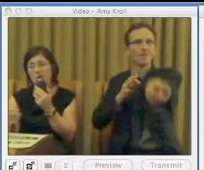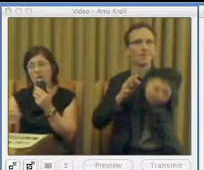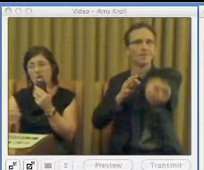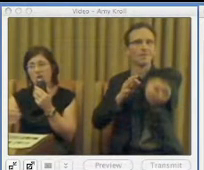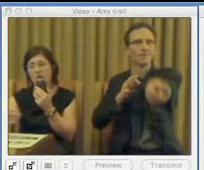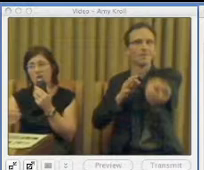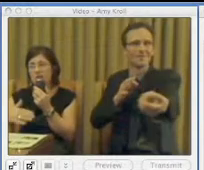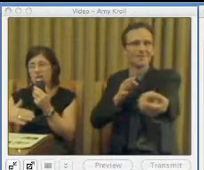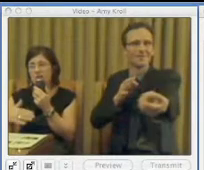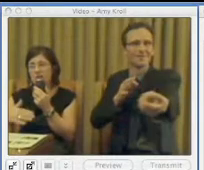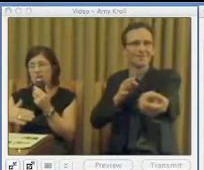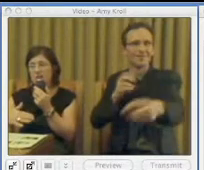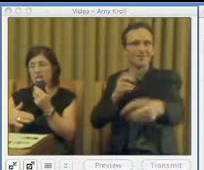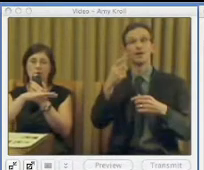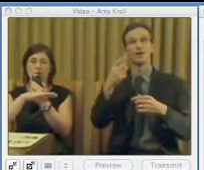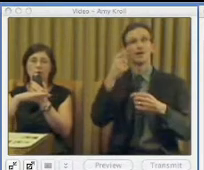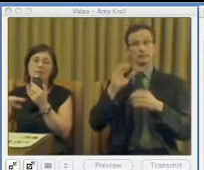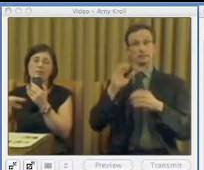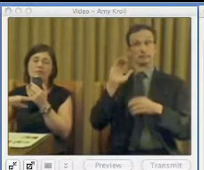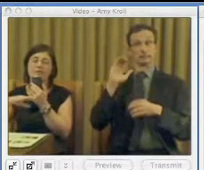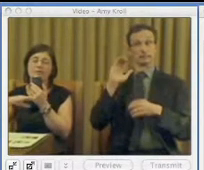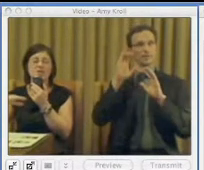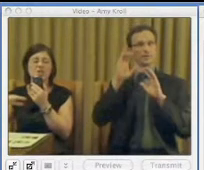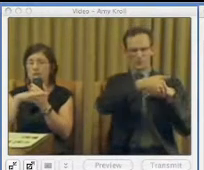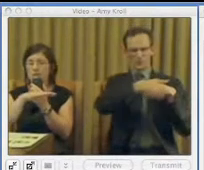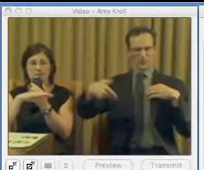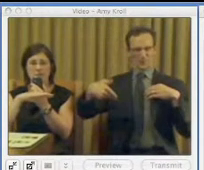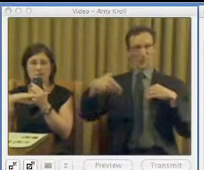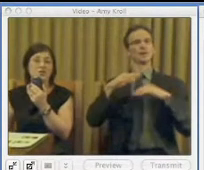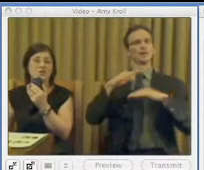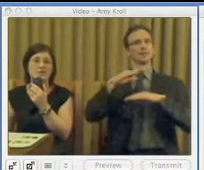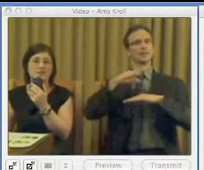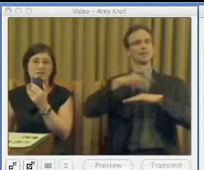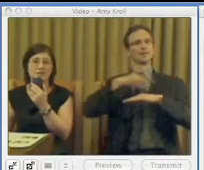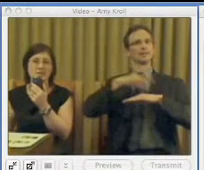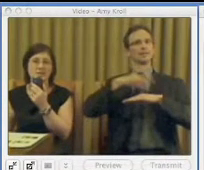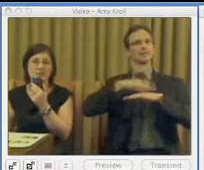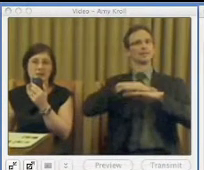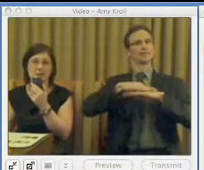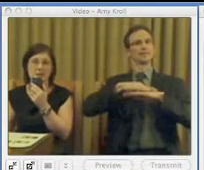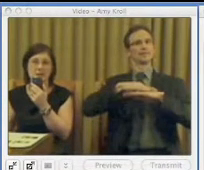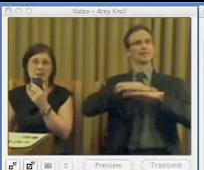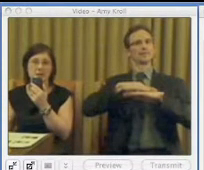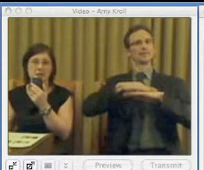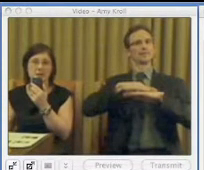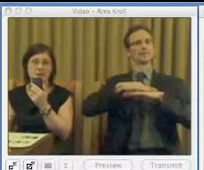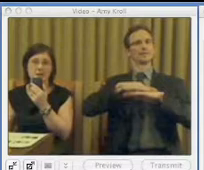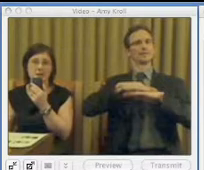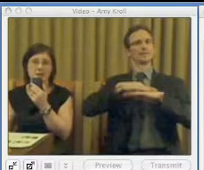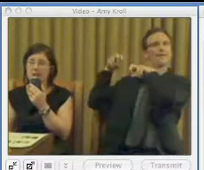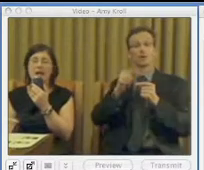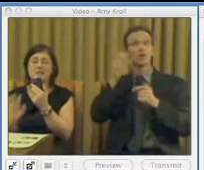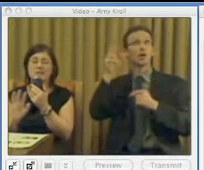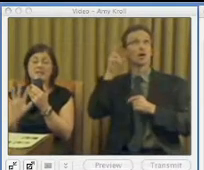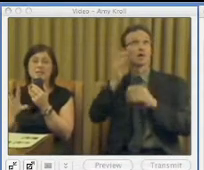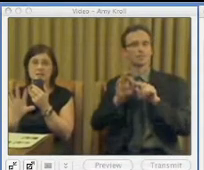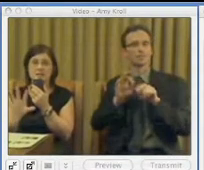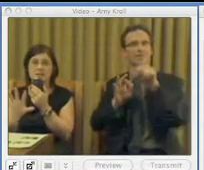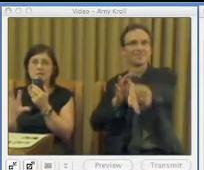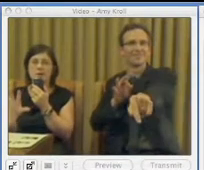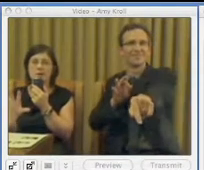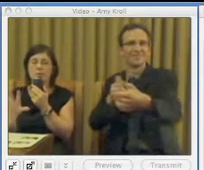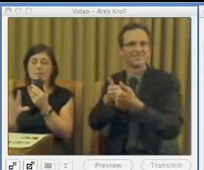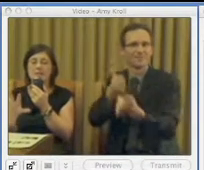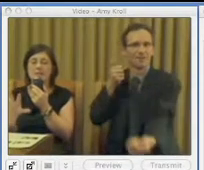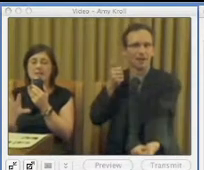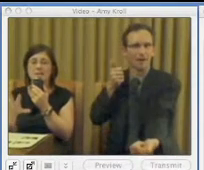interpretation, because you can see they're seated on what looks like a kind of a dais or a stage of some kind.